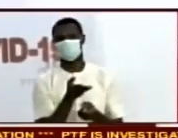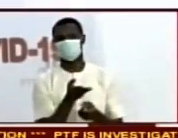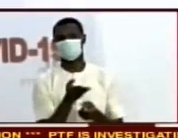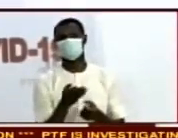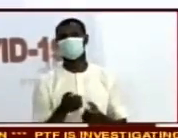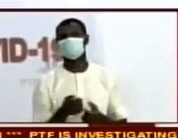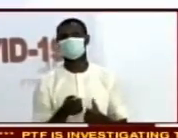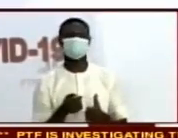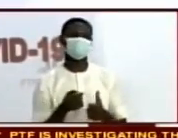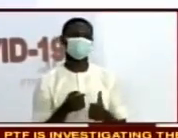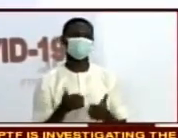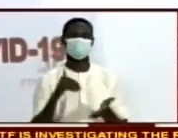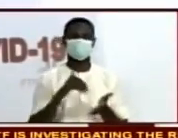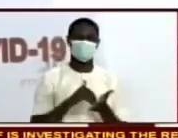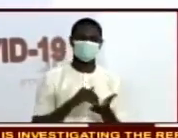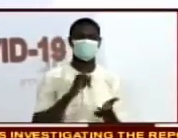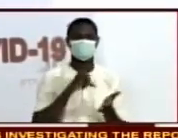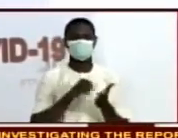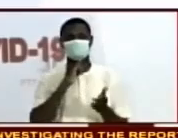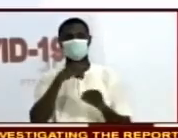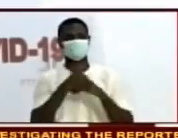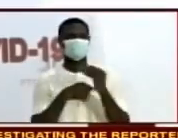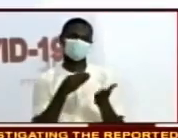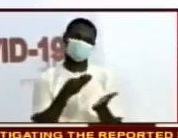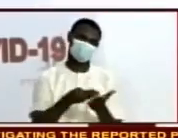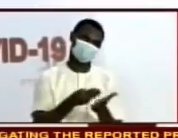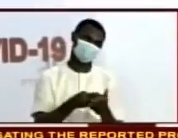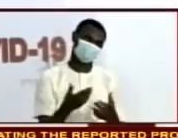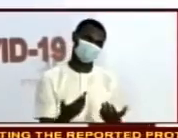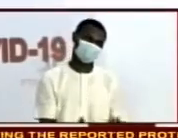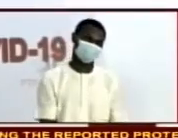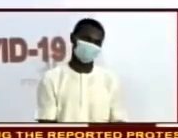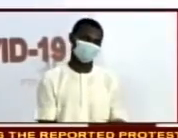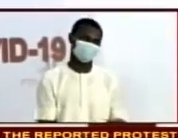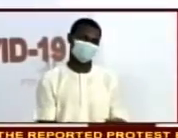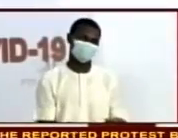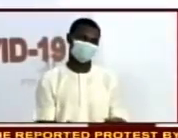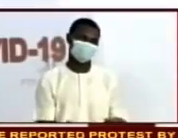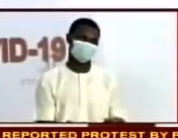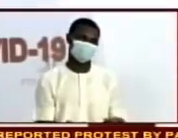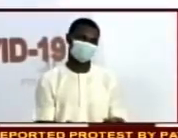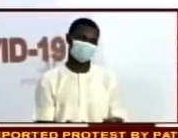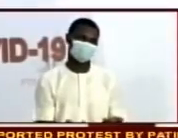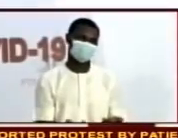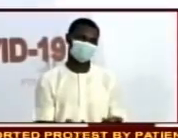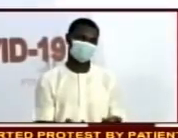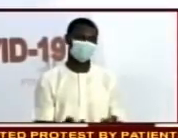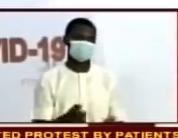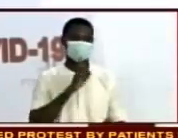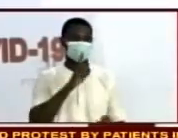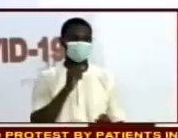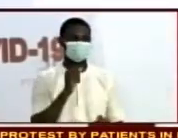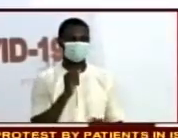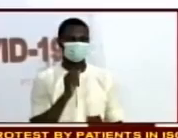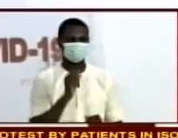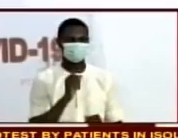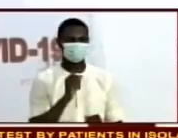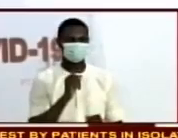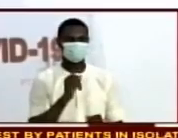Again, it's a question of payment, and they're sticking very strictly